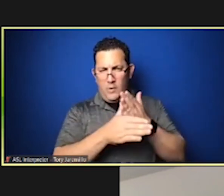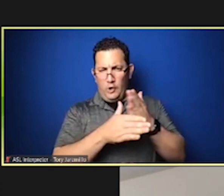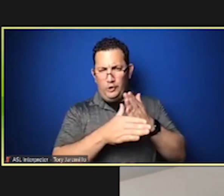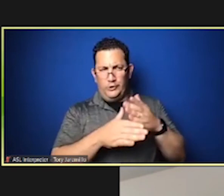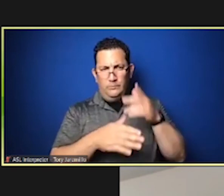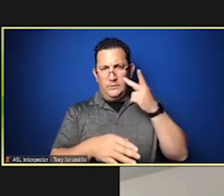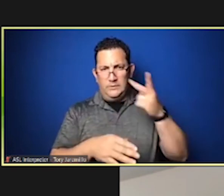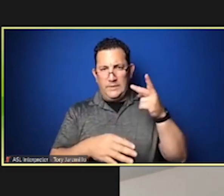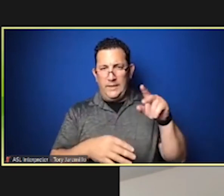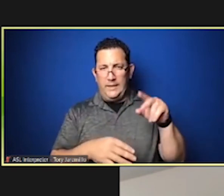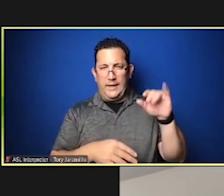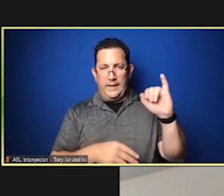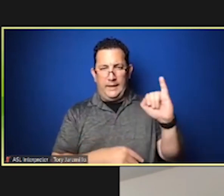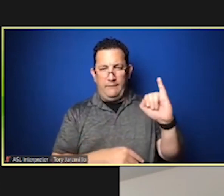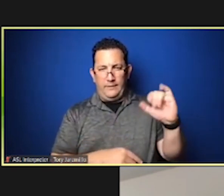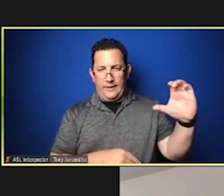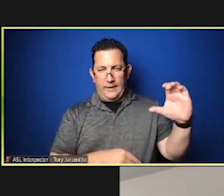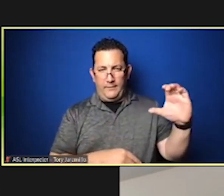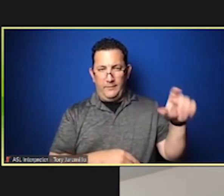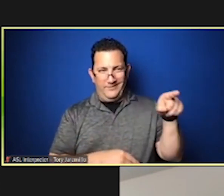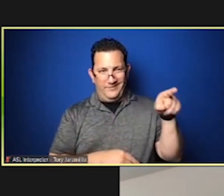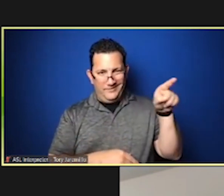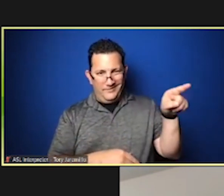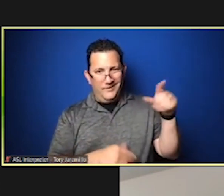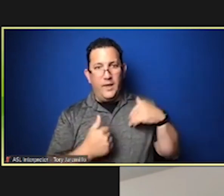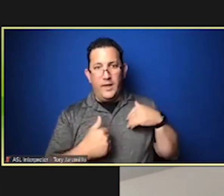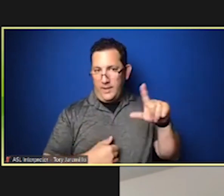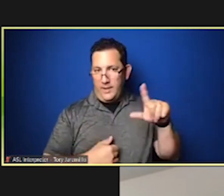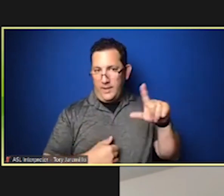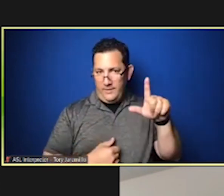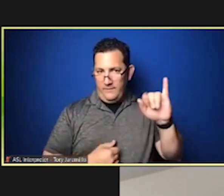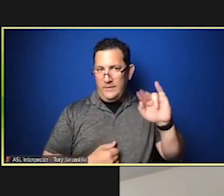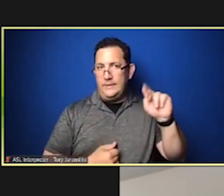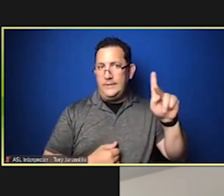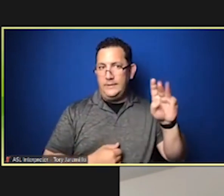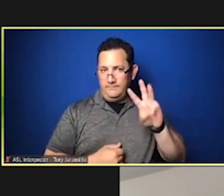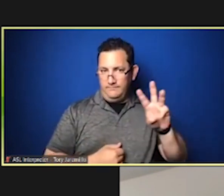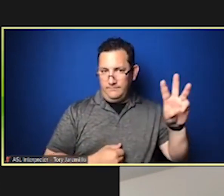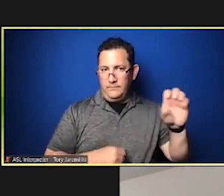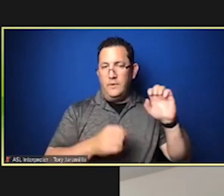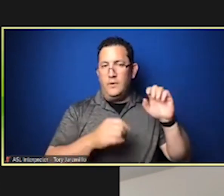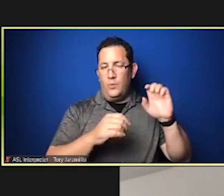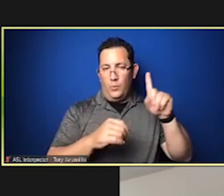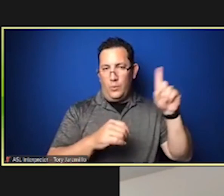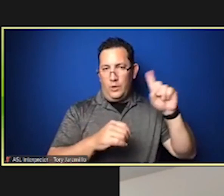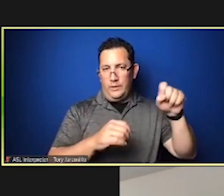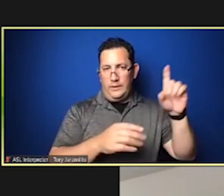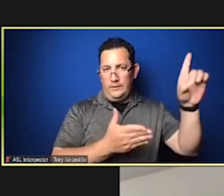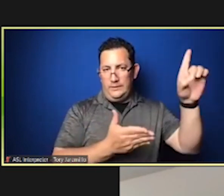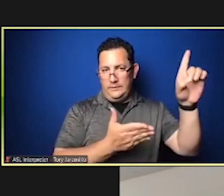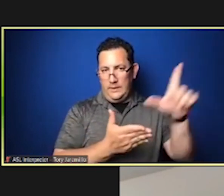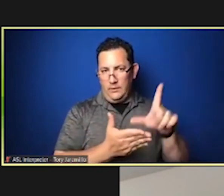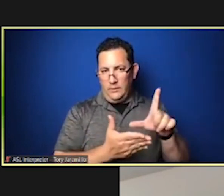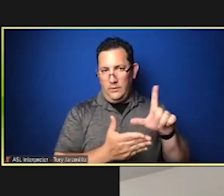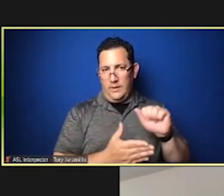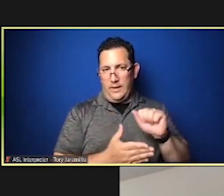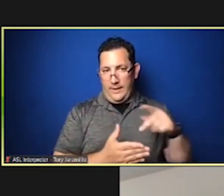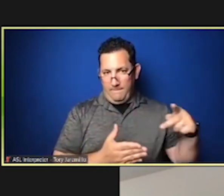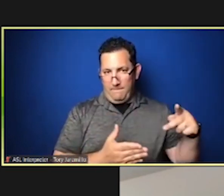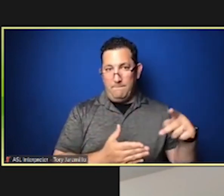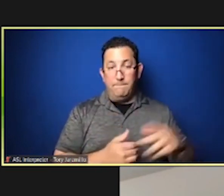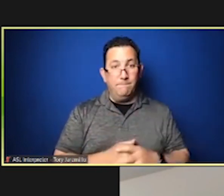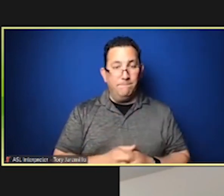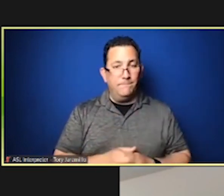find the link with instructions to download the application. Wonderful.